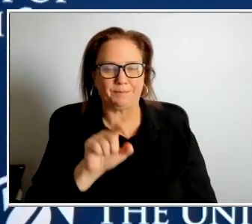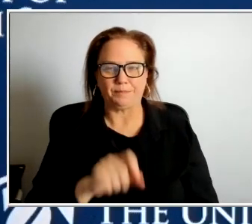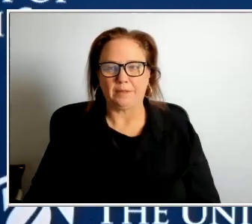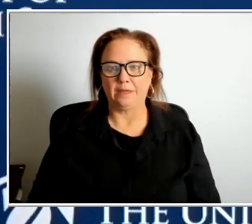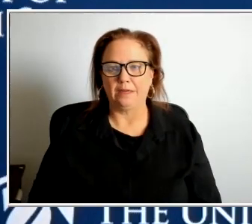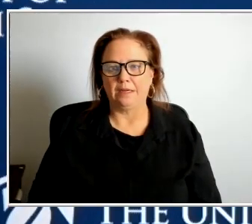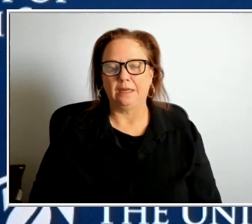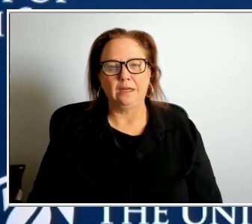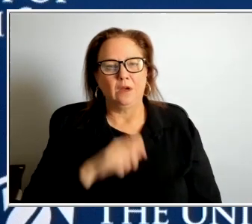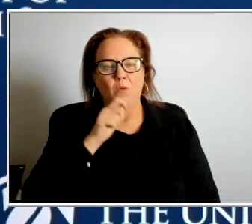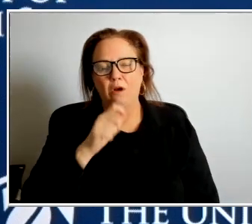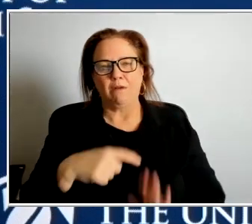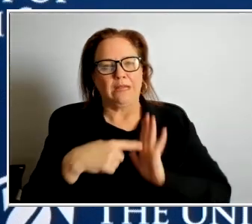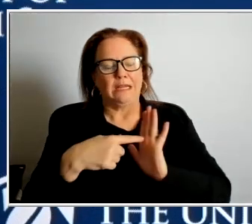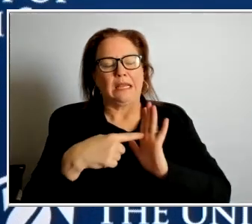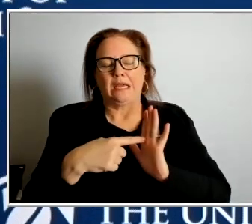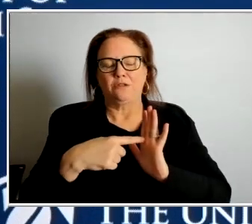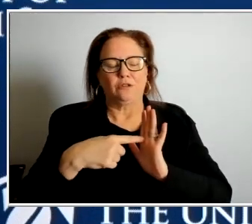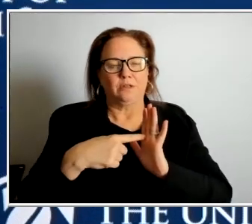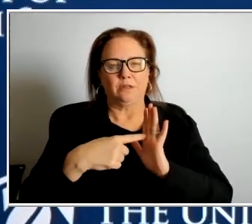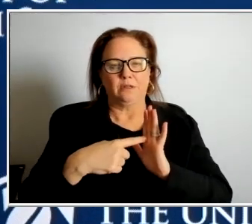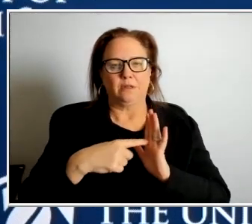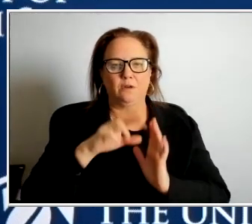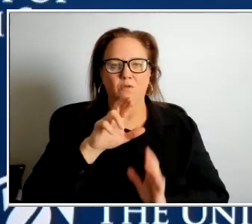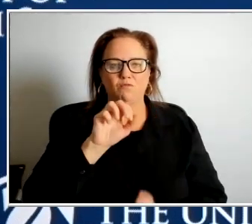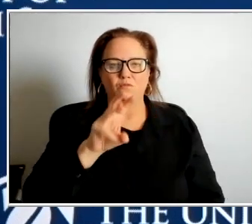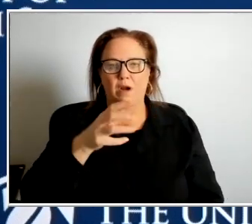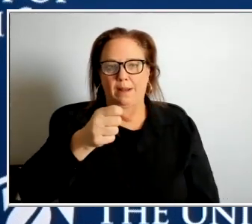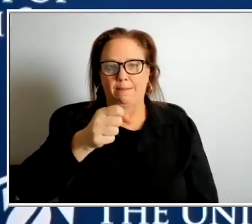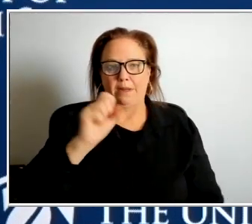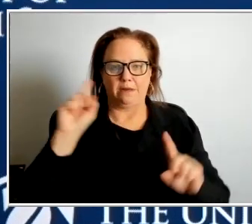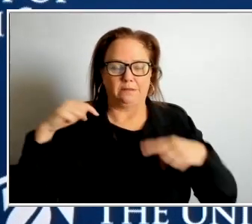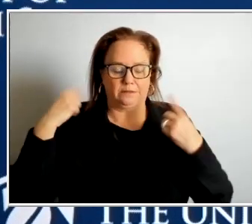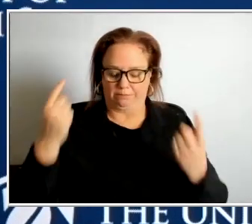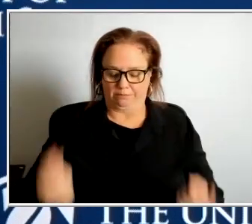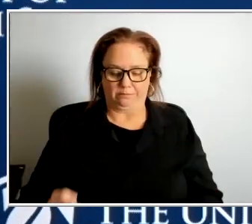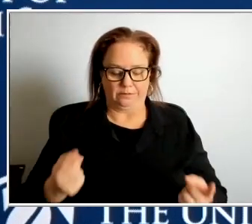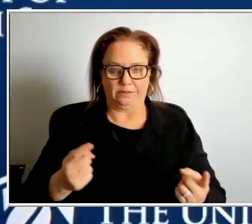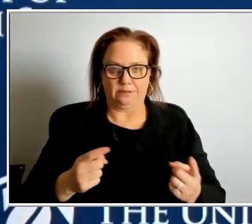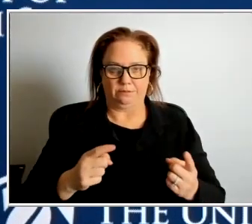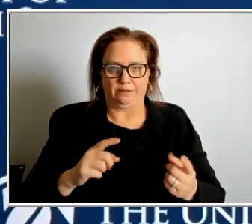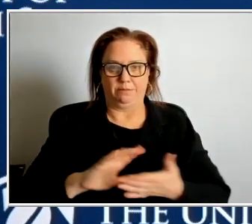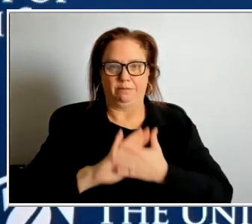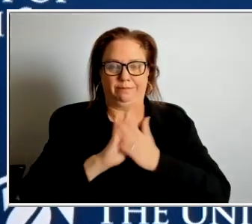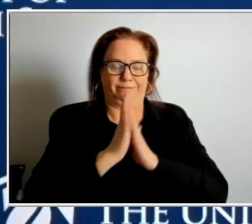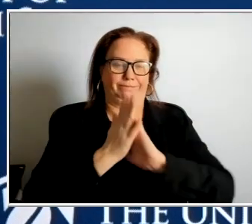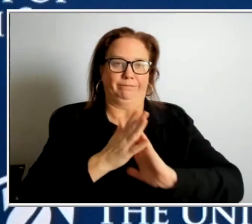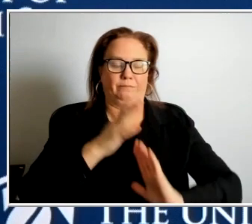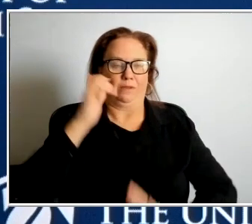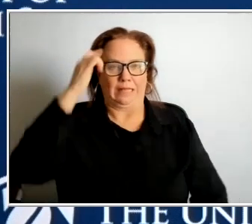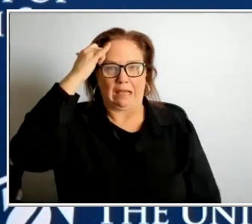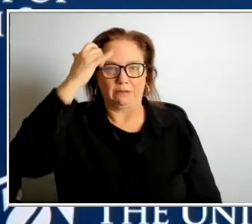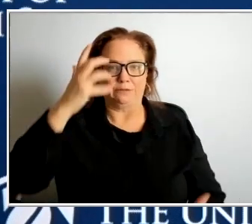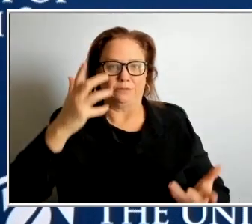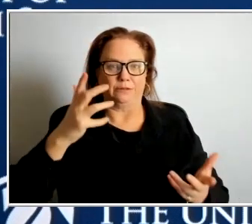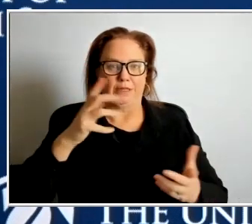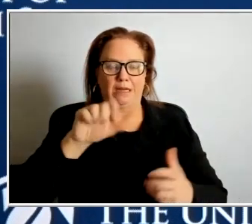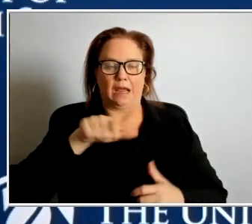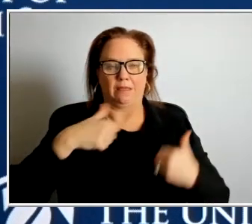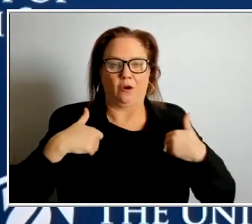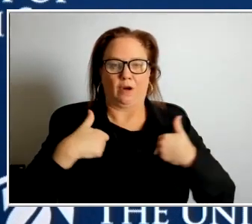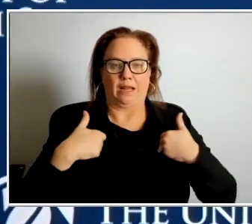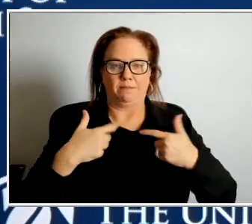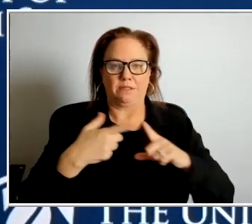we have any indication of that. You know, we've had raw milk since humans domesticated cows, essentially, or even other animals that they get milk